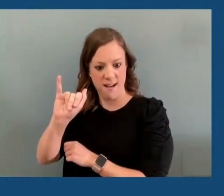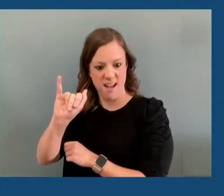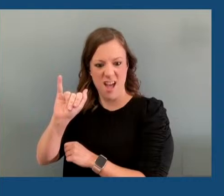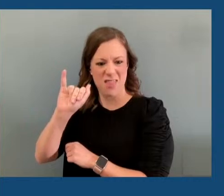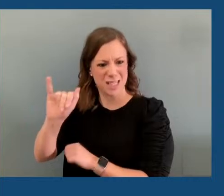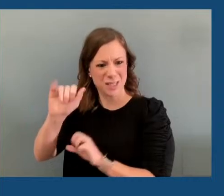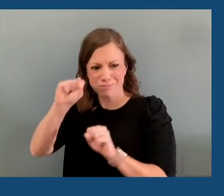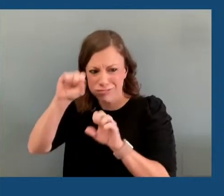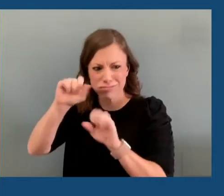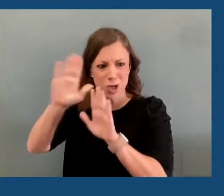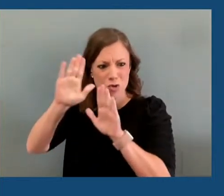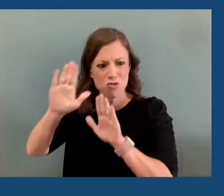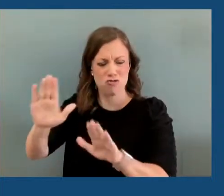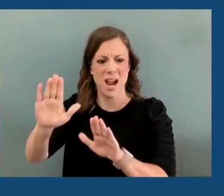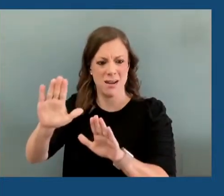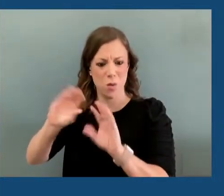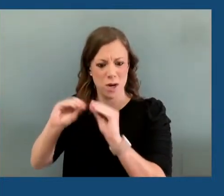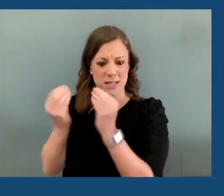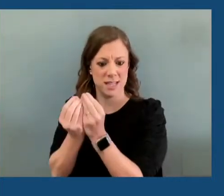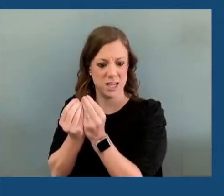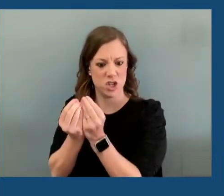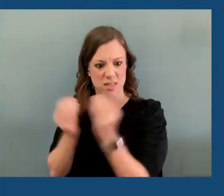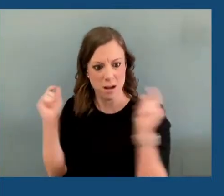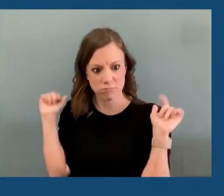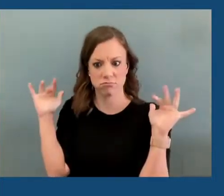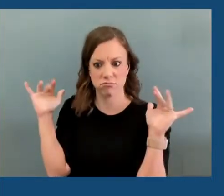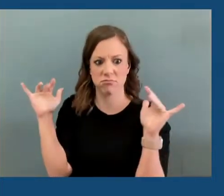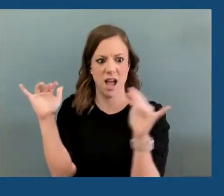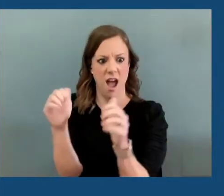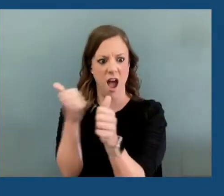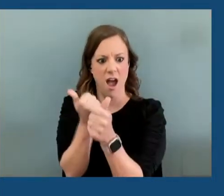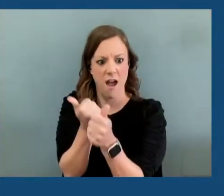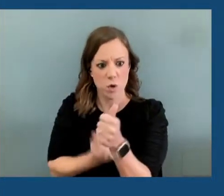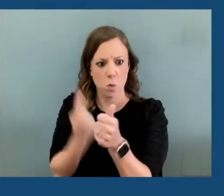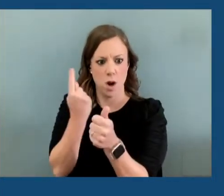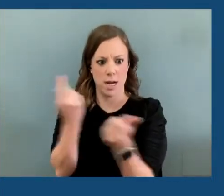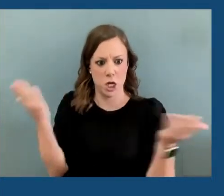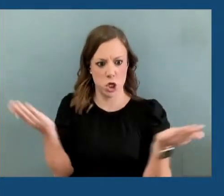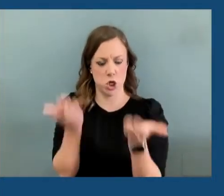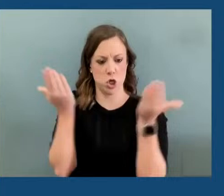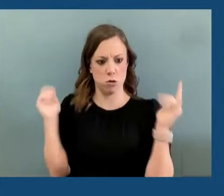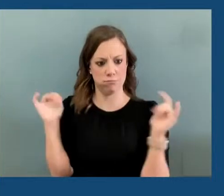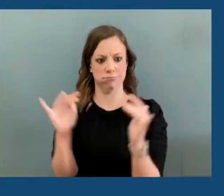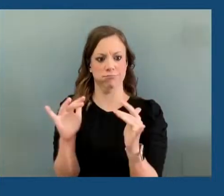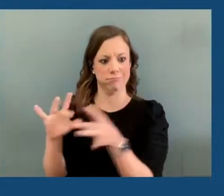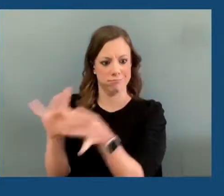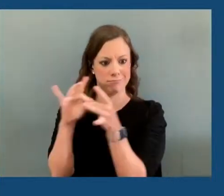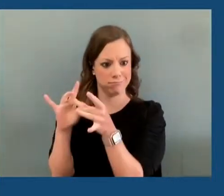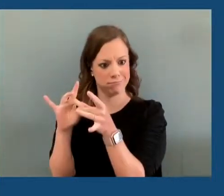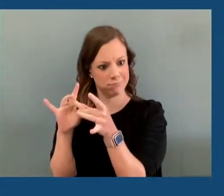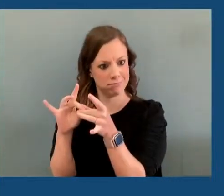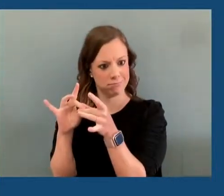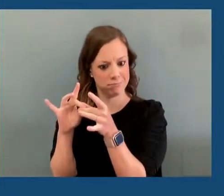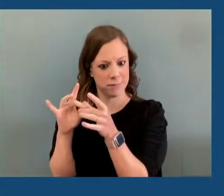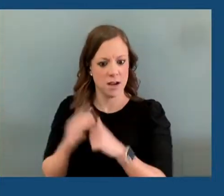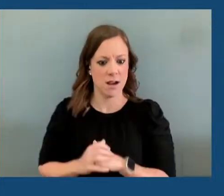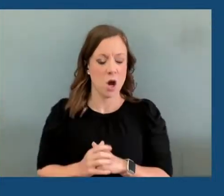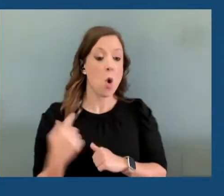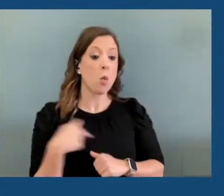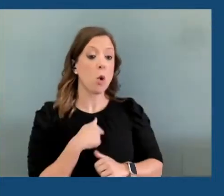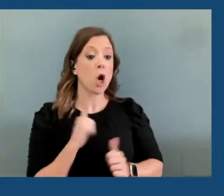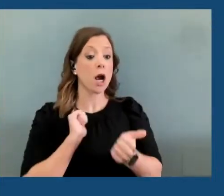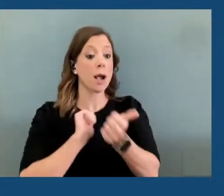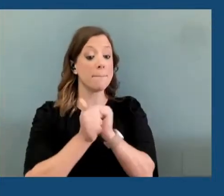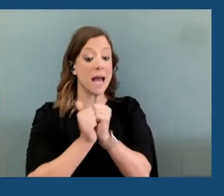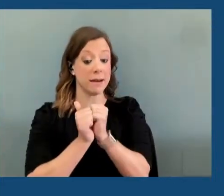place. So, and as I said, we're competitive here in New York. It's sort of in our DNA. And every other state